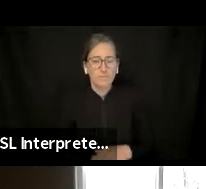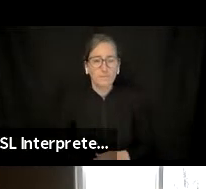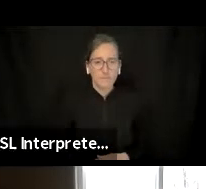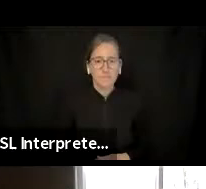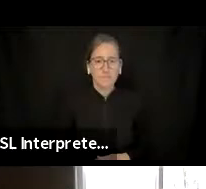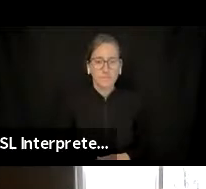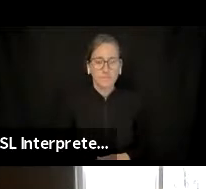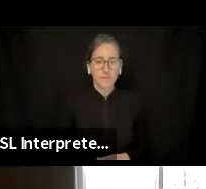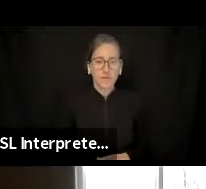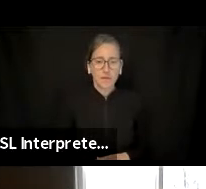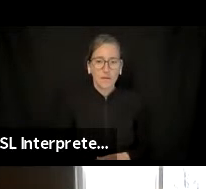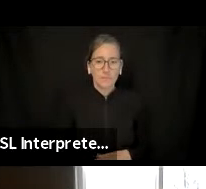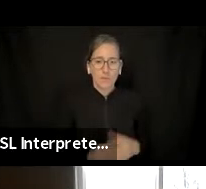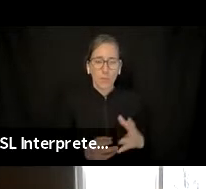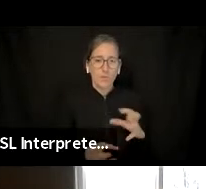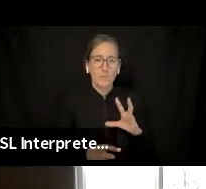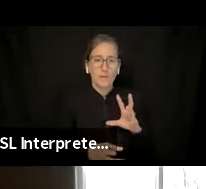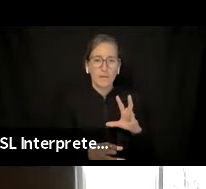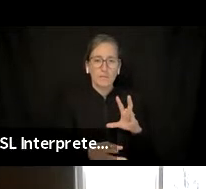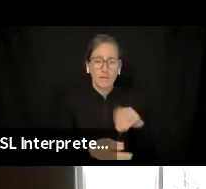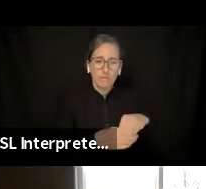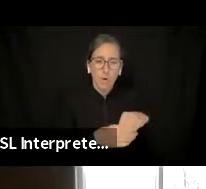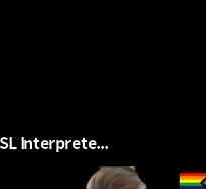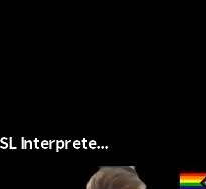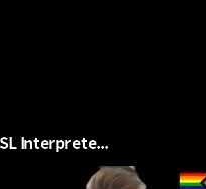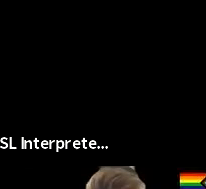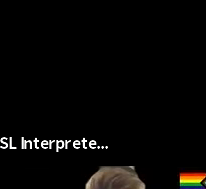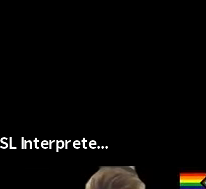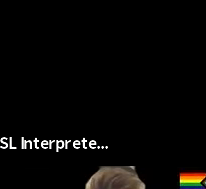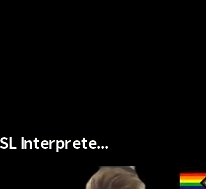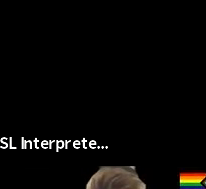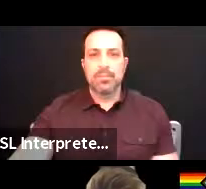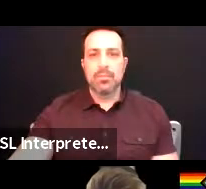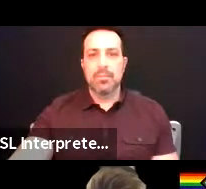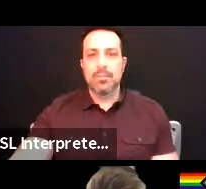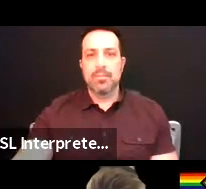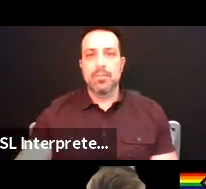being a part of positioning Bend and where we're headed.